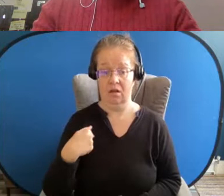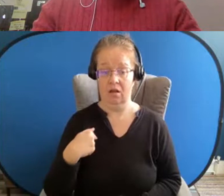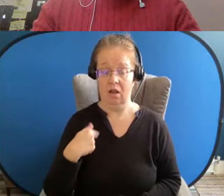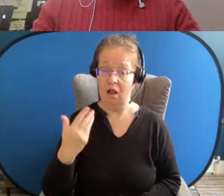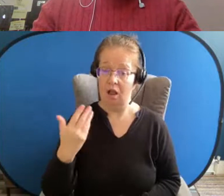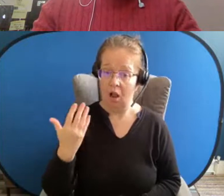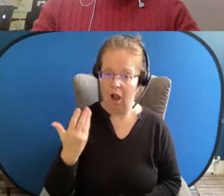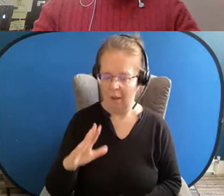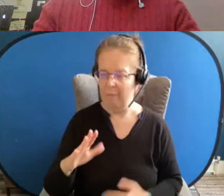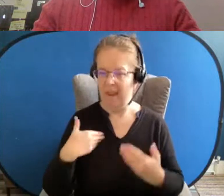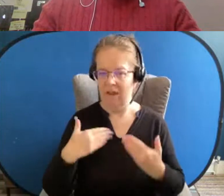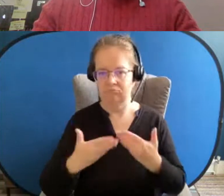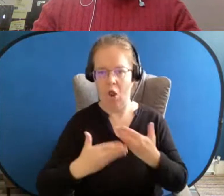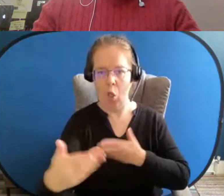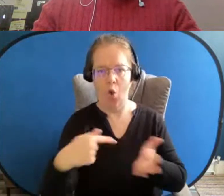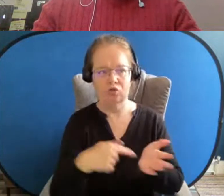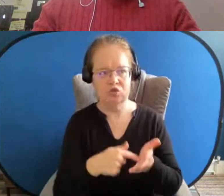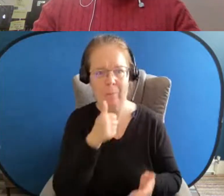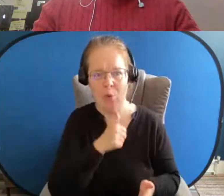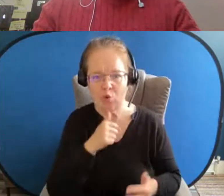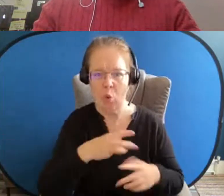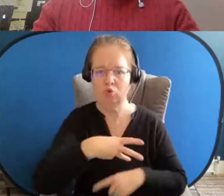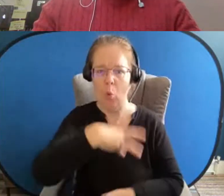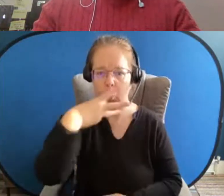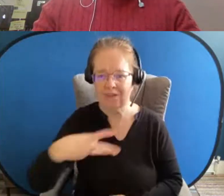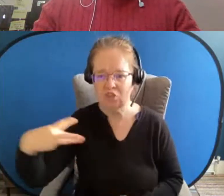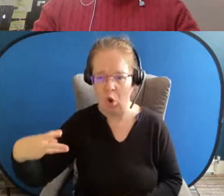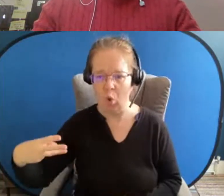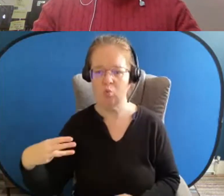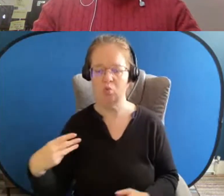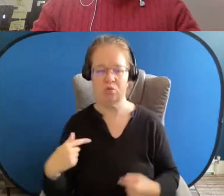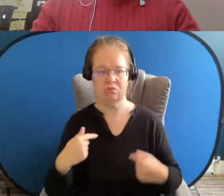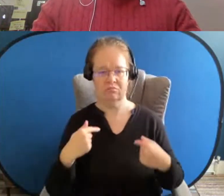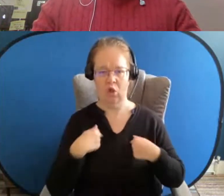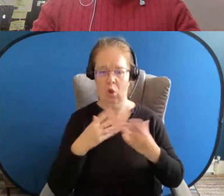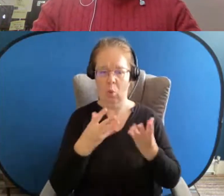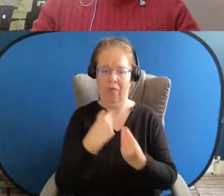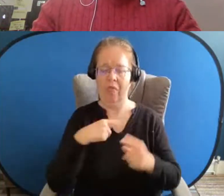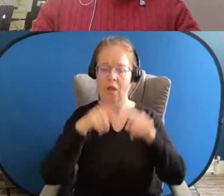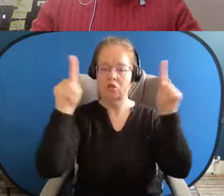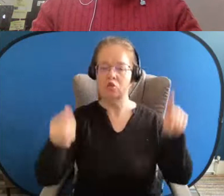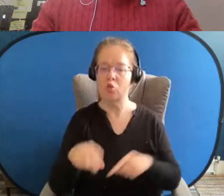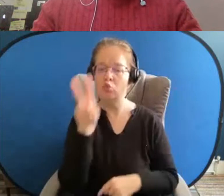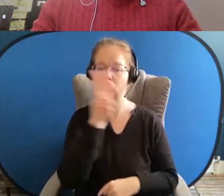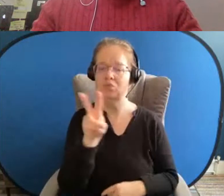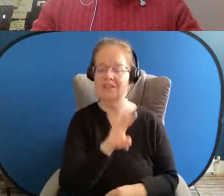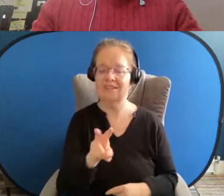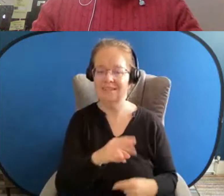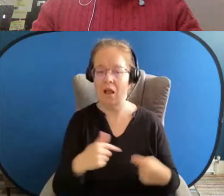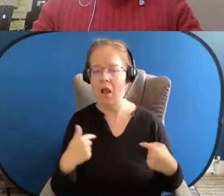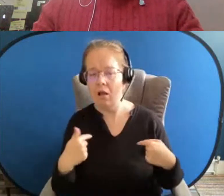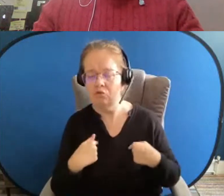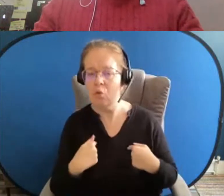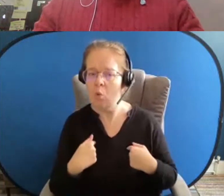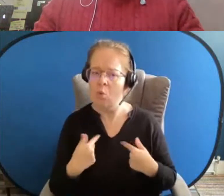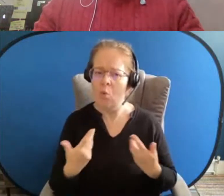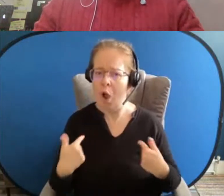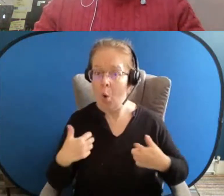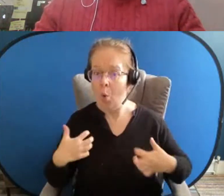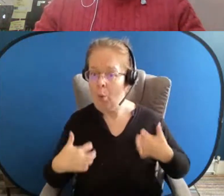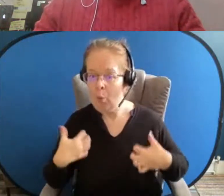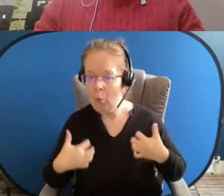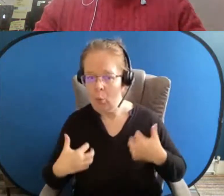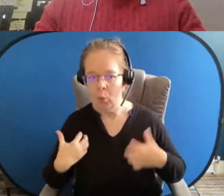a long-term user of Windows with my screen reader JAWS, and so yeah, I'm pretty